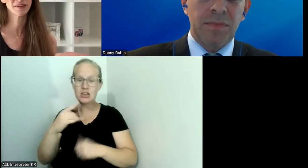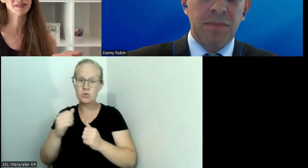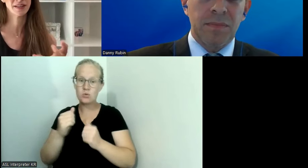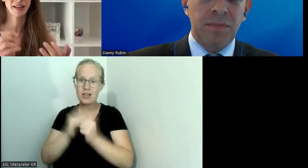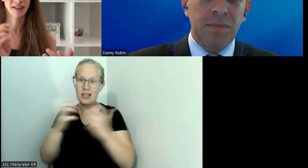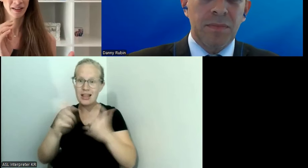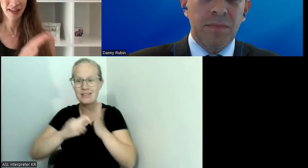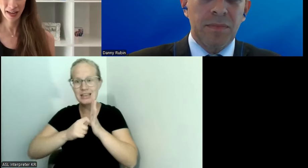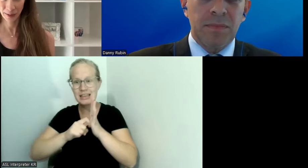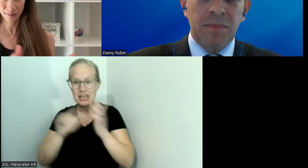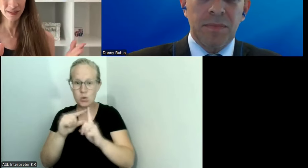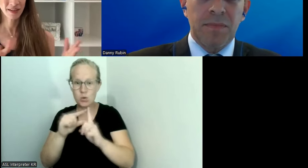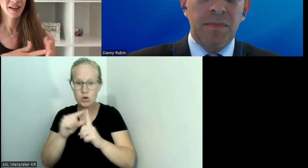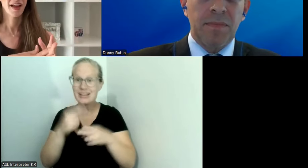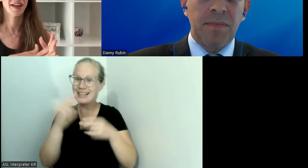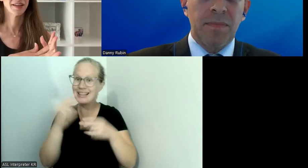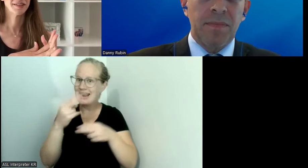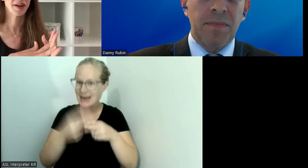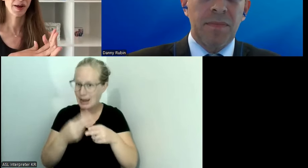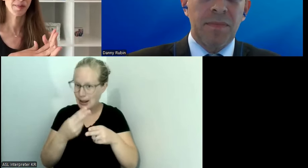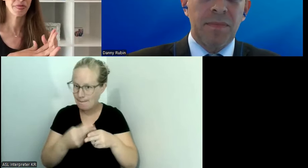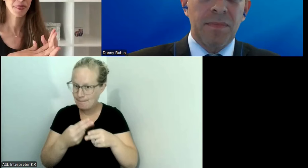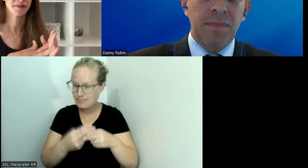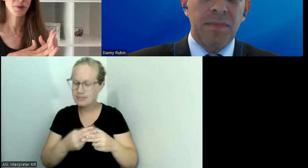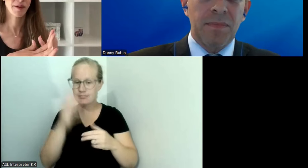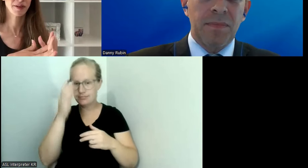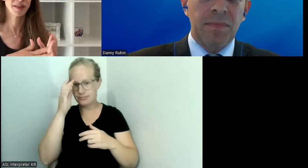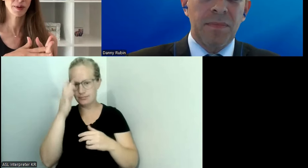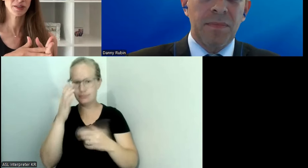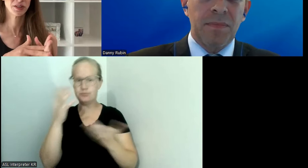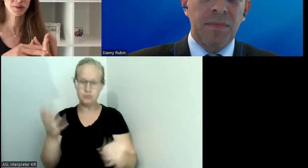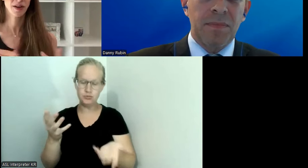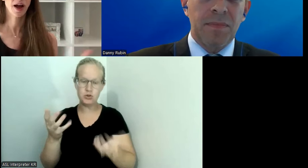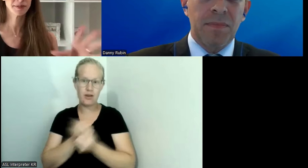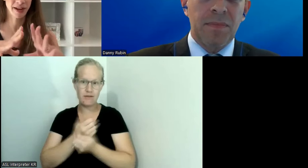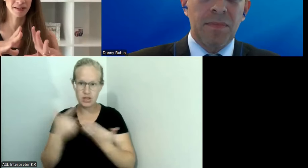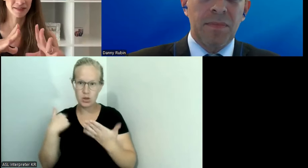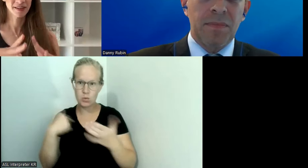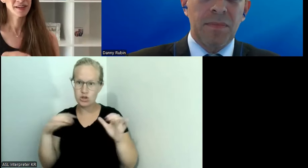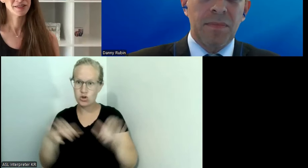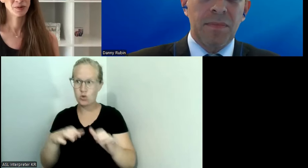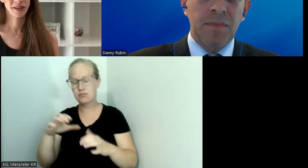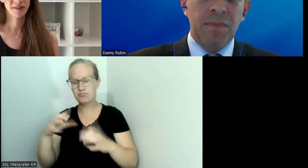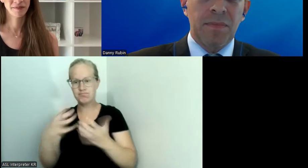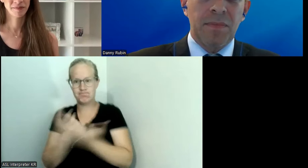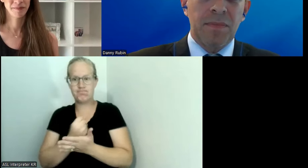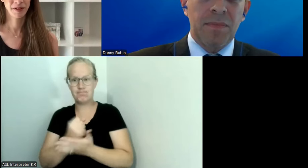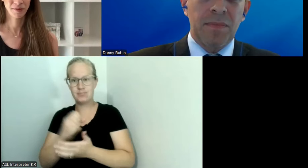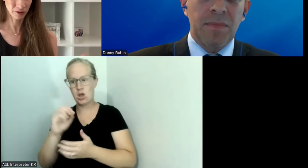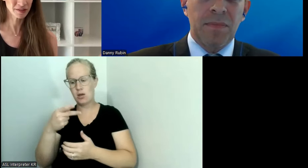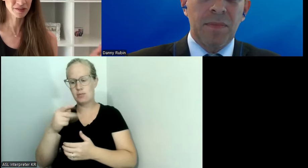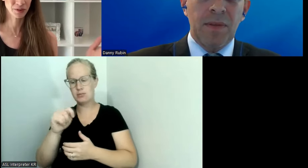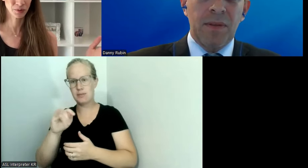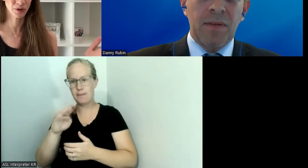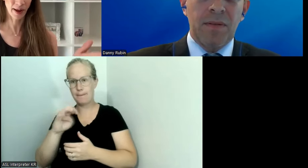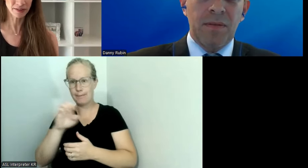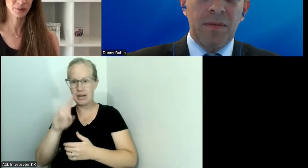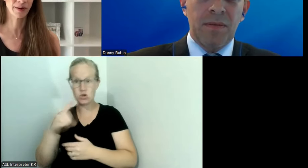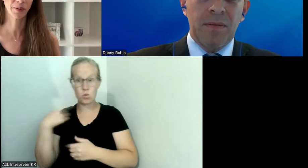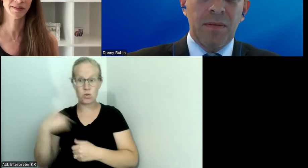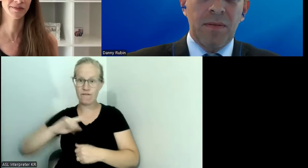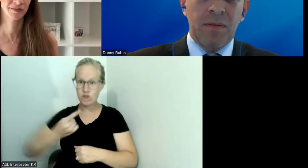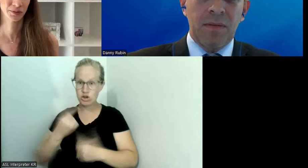keywords, like names. And, um, so everything we do is optimized so we can be the first to